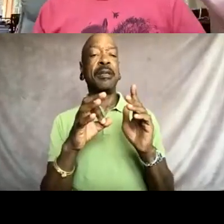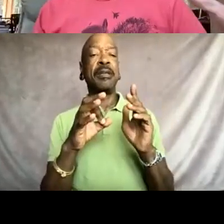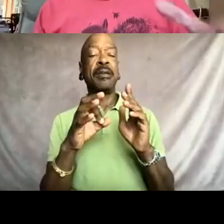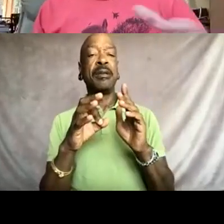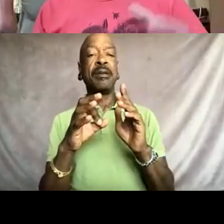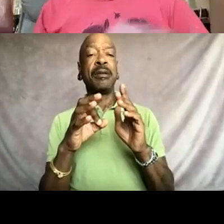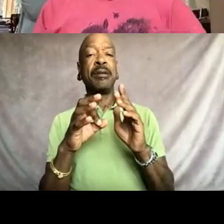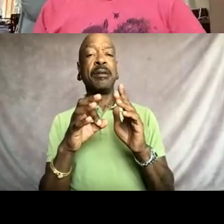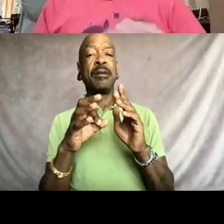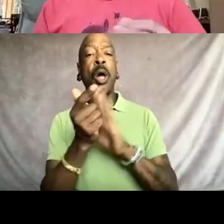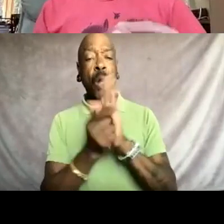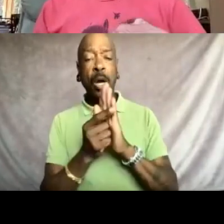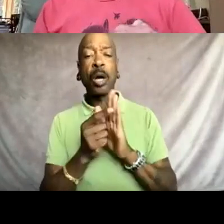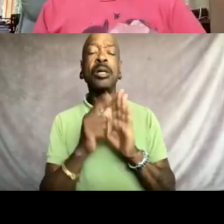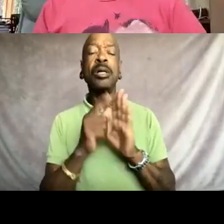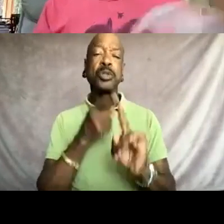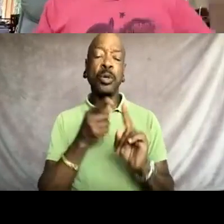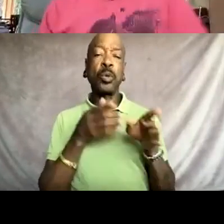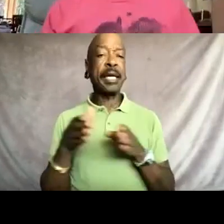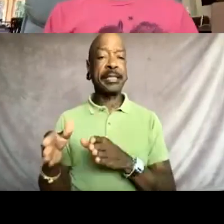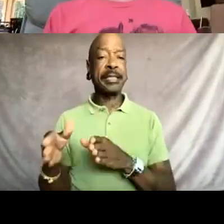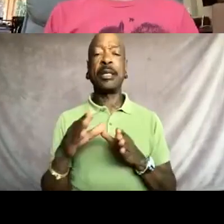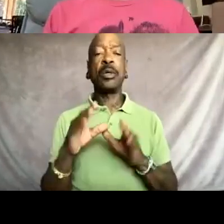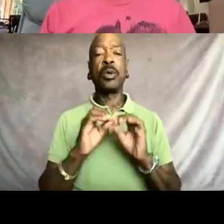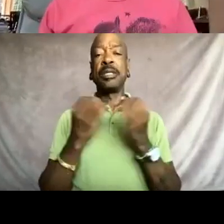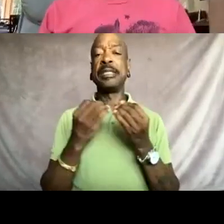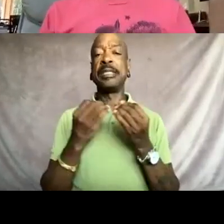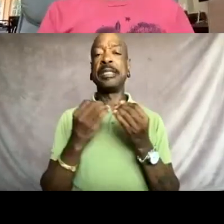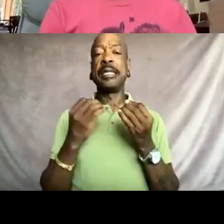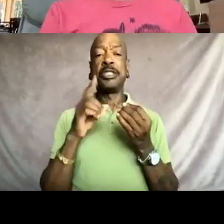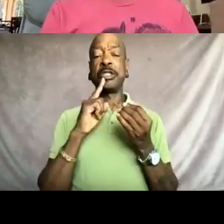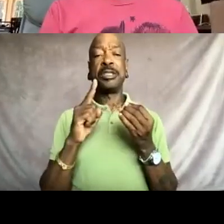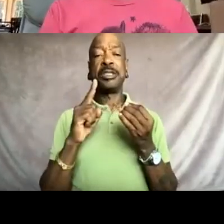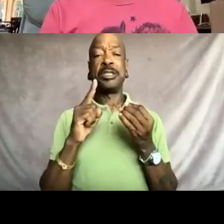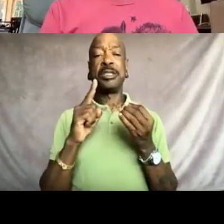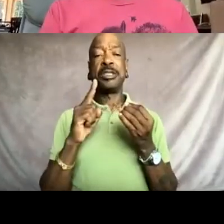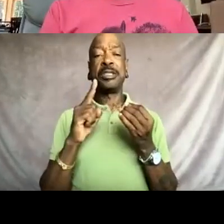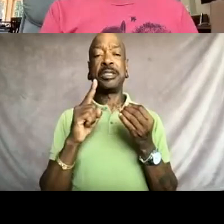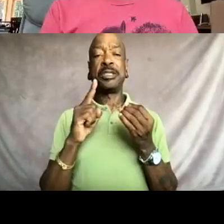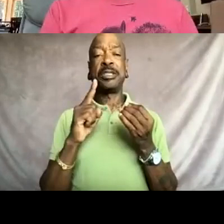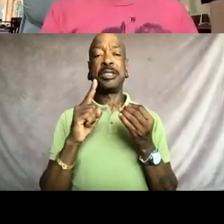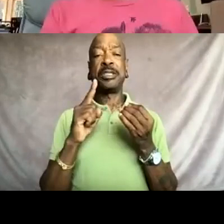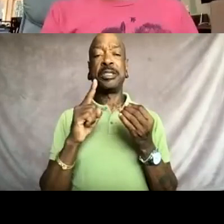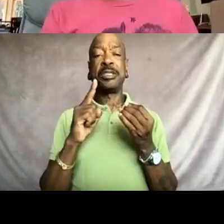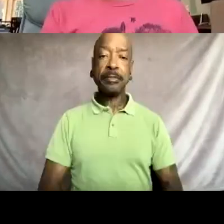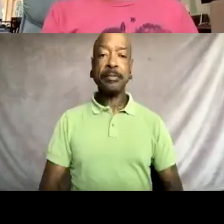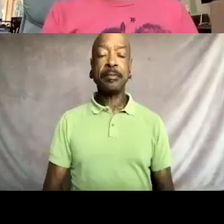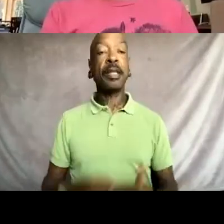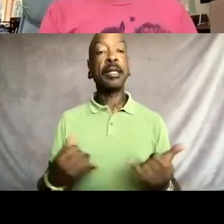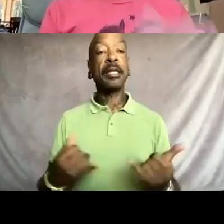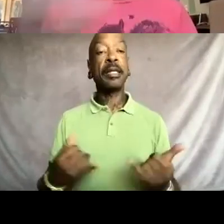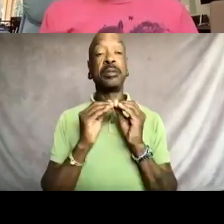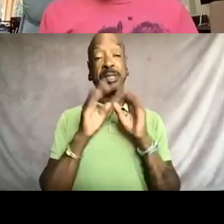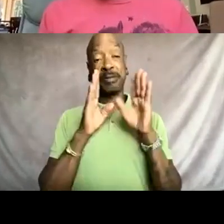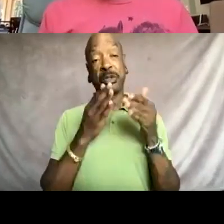or ways that certain kinds of organizations take shape. So, okay, a little bit more just on the cake.